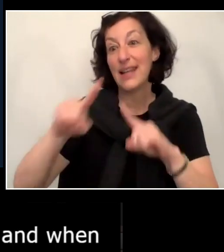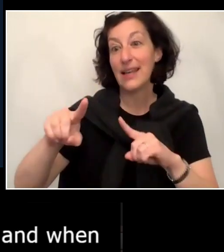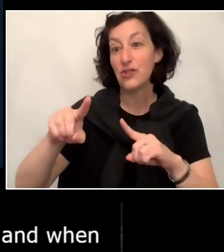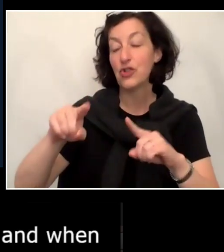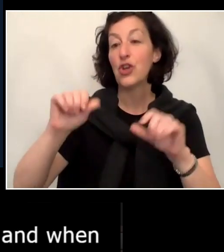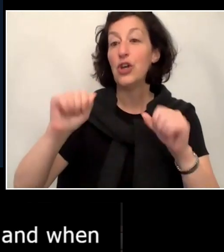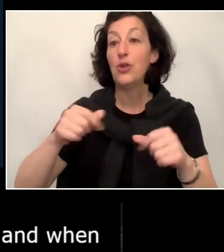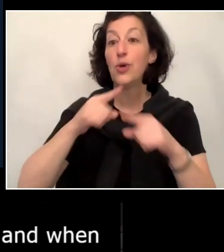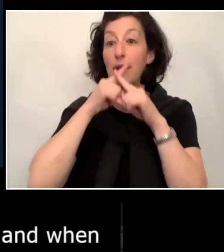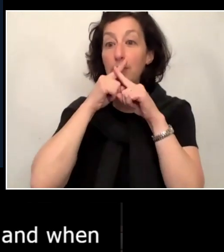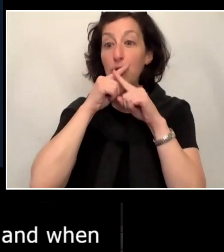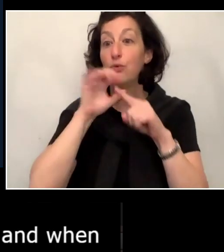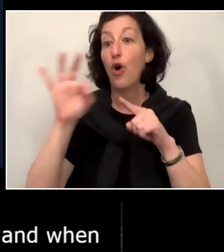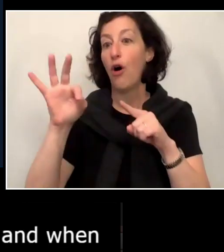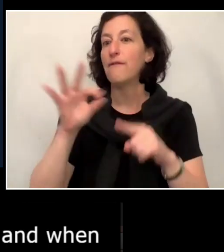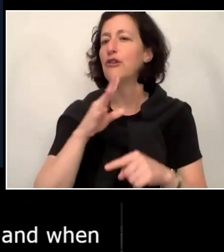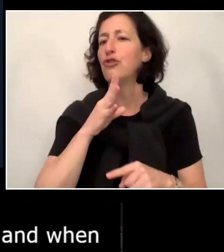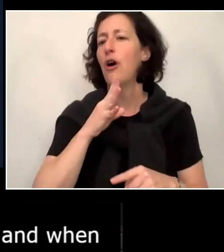much.